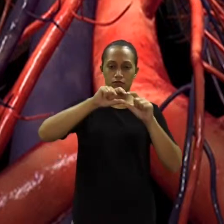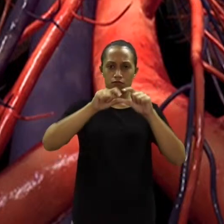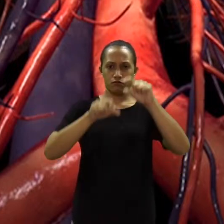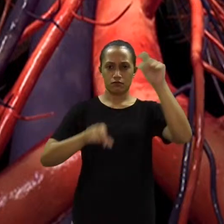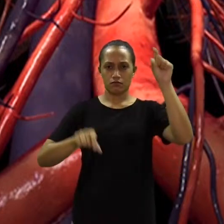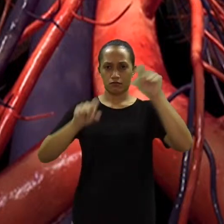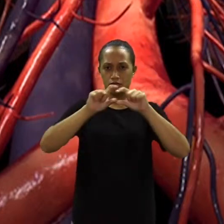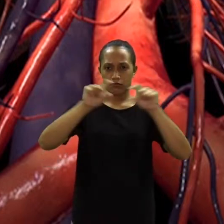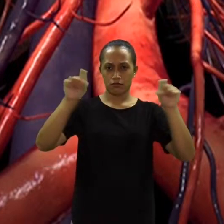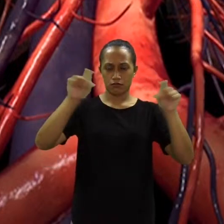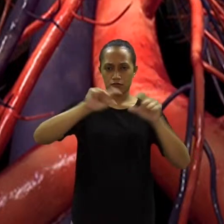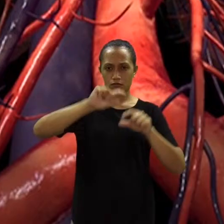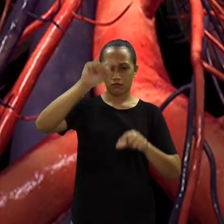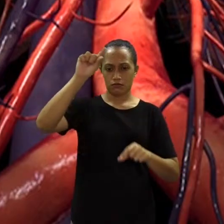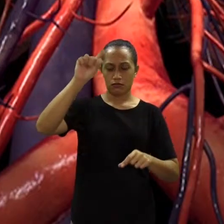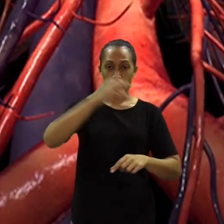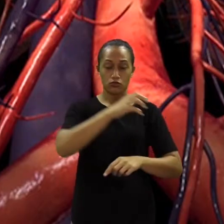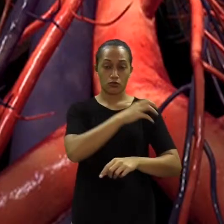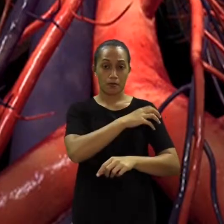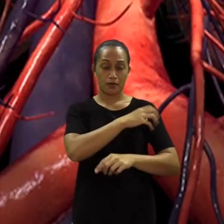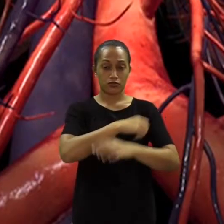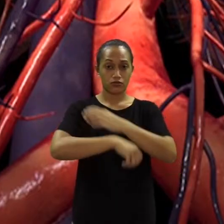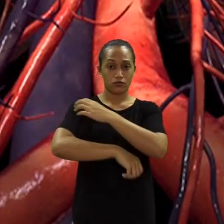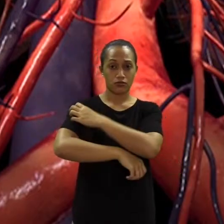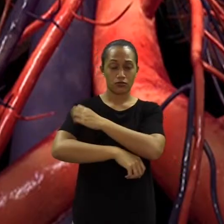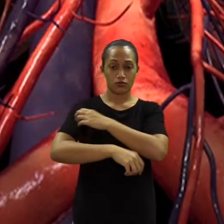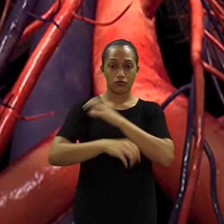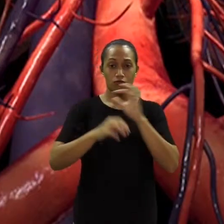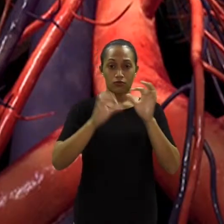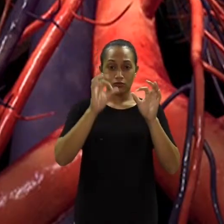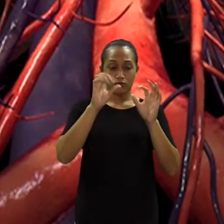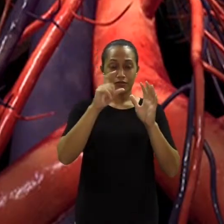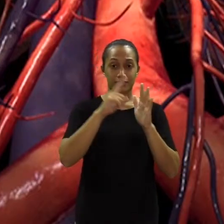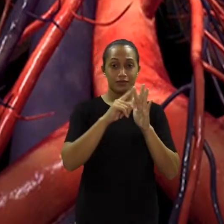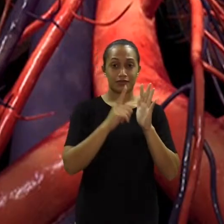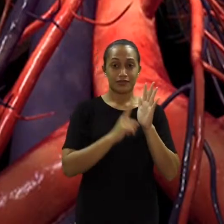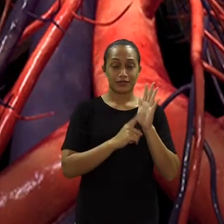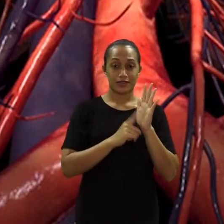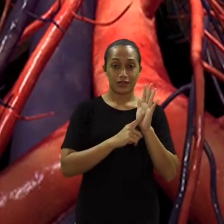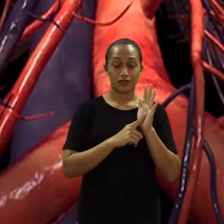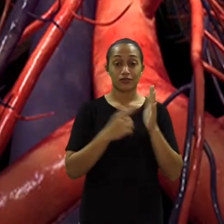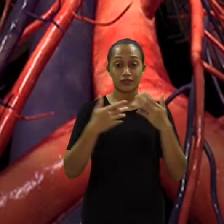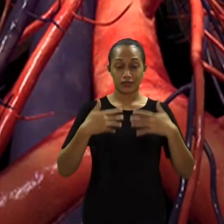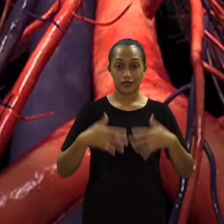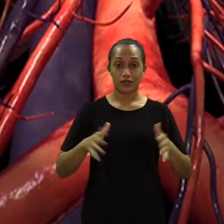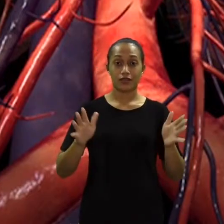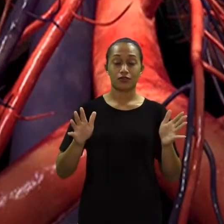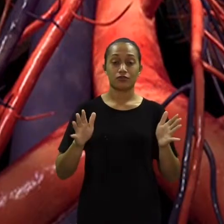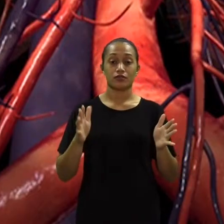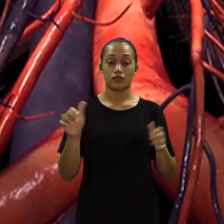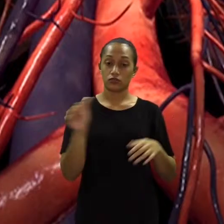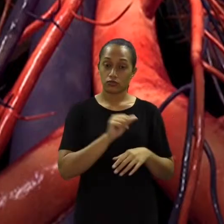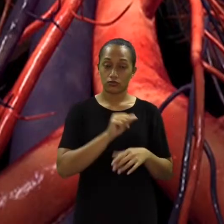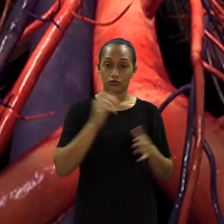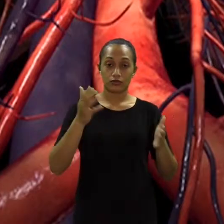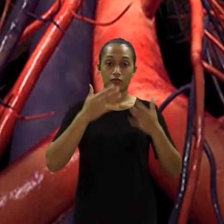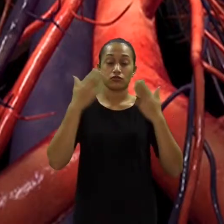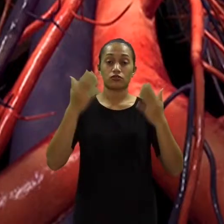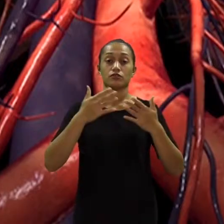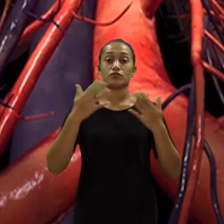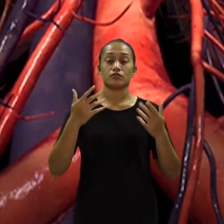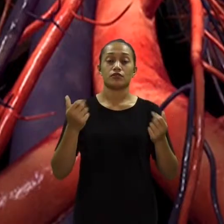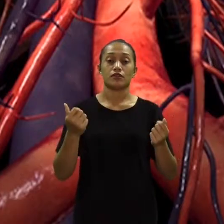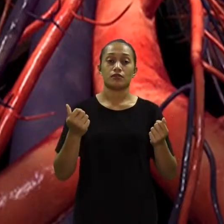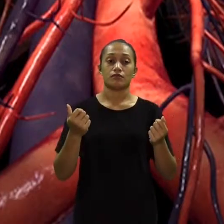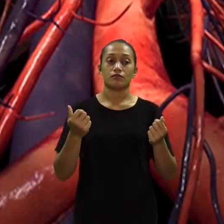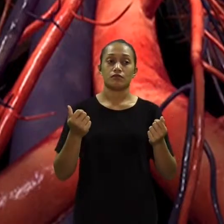capillaries. And in turn, muscle cells boost level of enzymes that allow them to use oxygen to generate